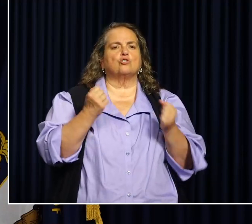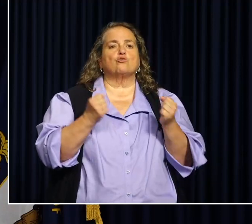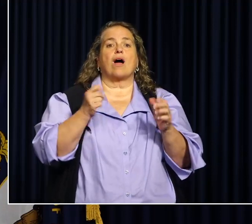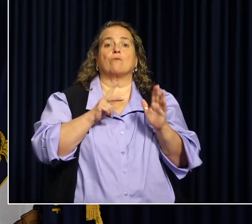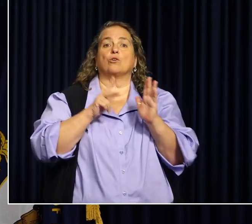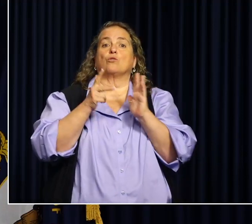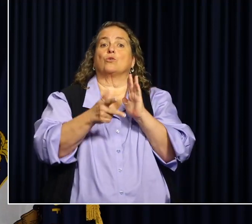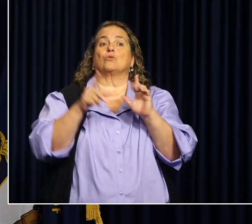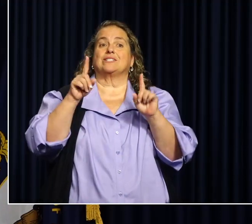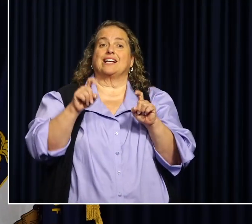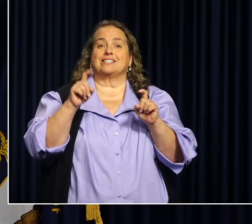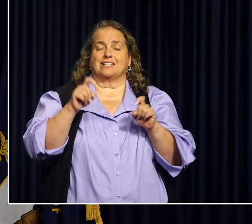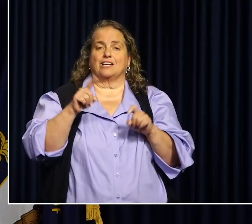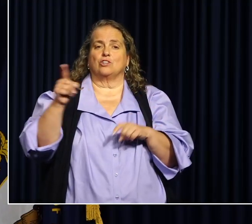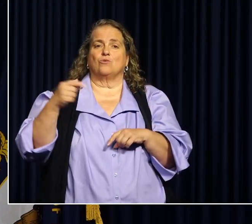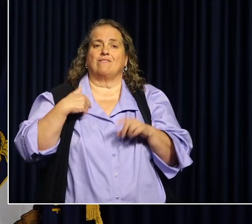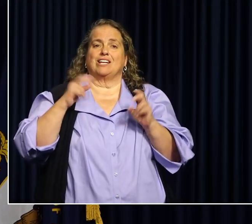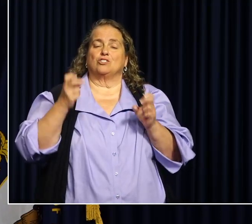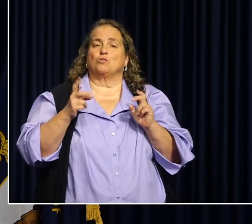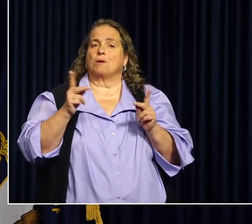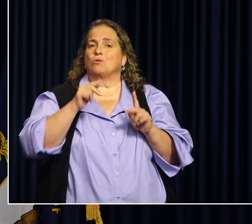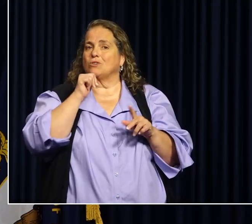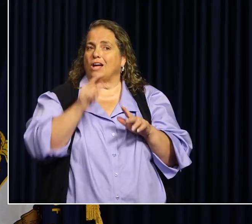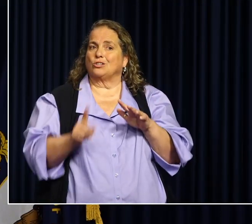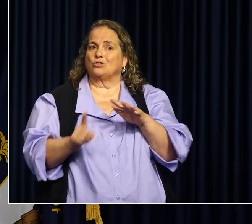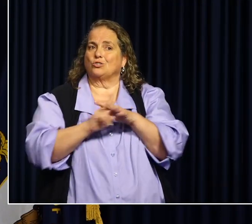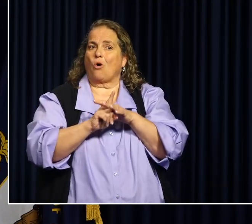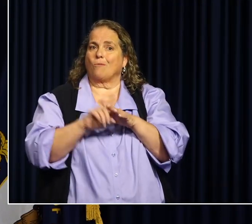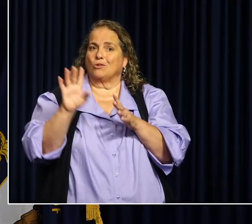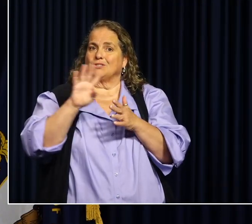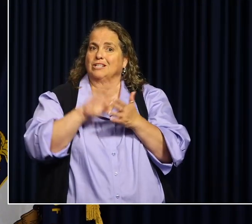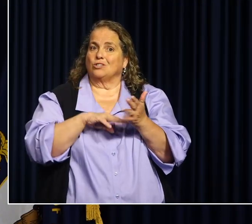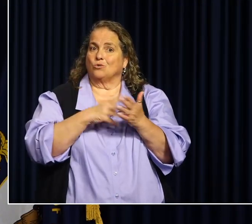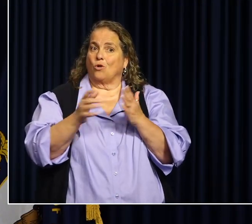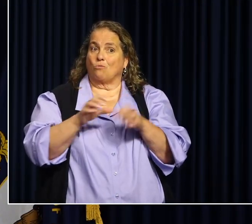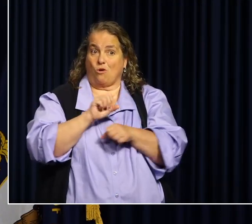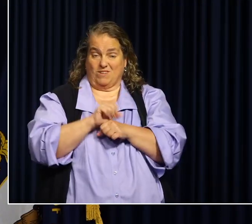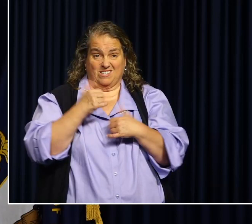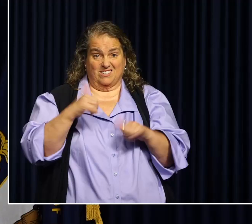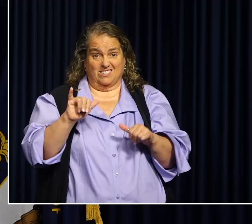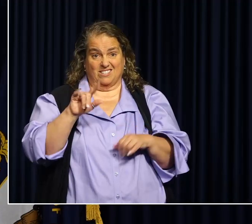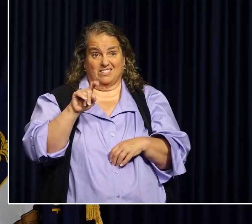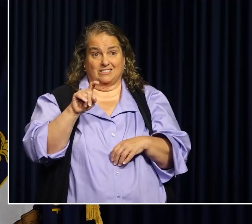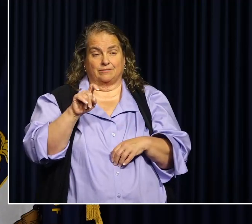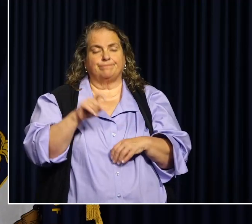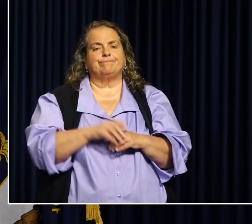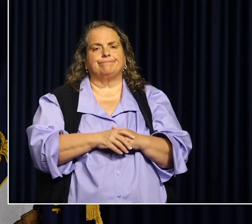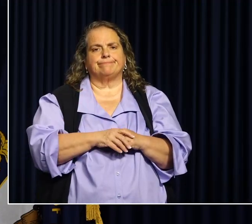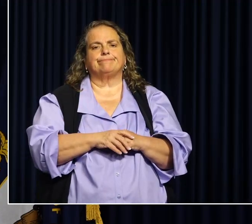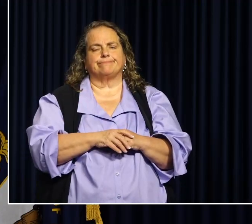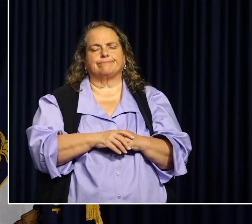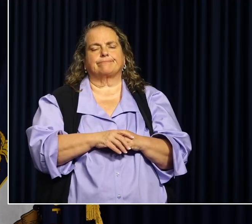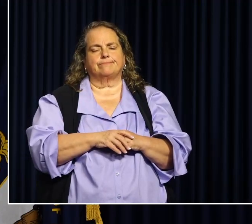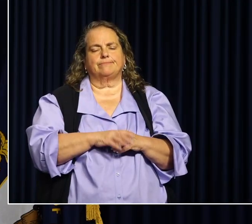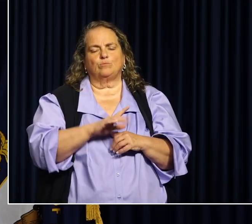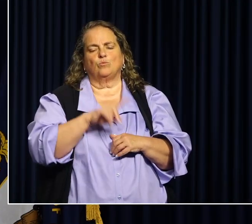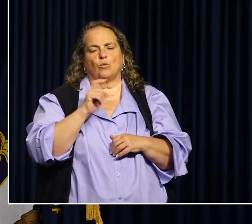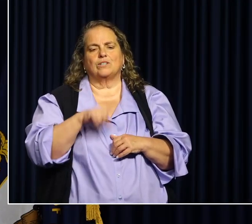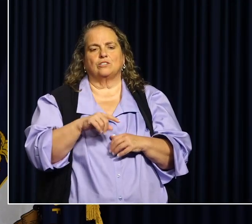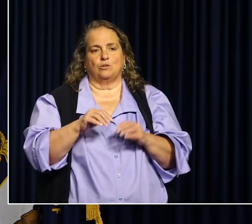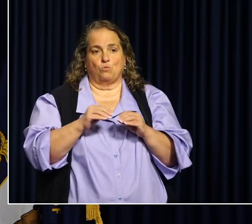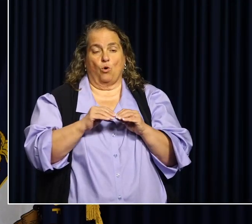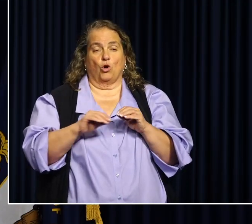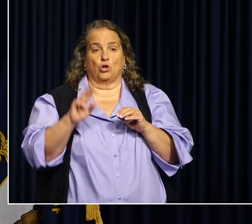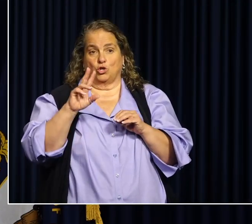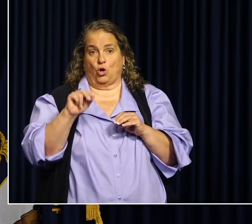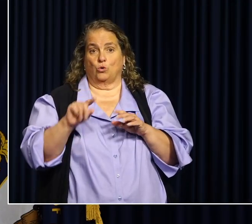for scheduled appointments. Are we still seeing that now at these facilities? So the question is, are we having more no-shows